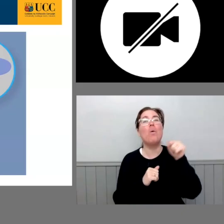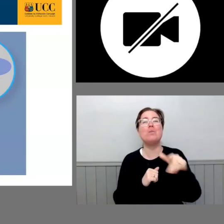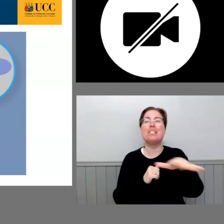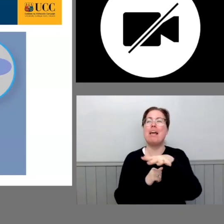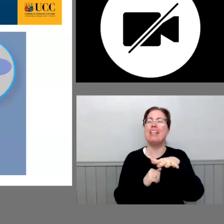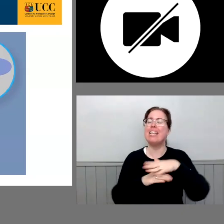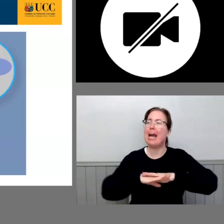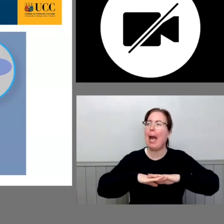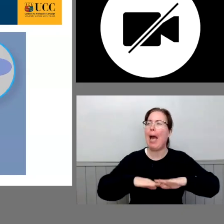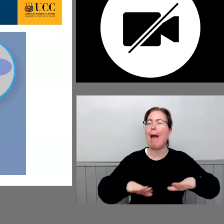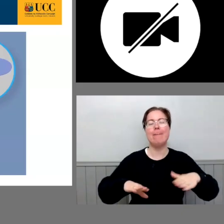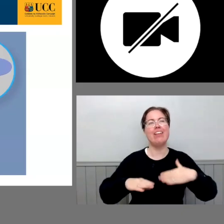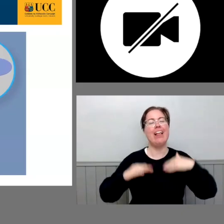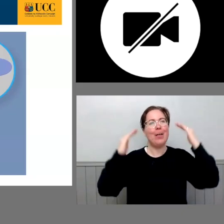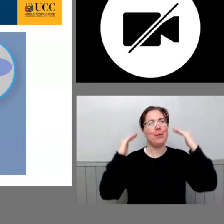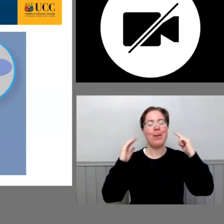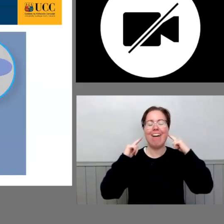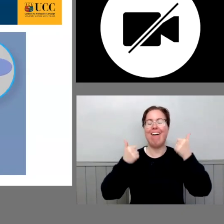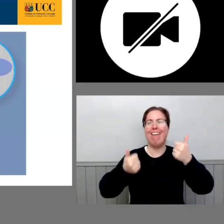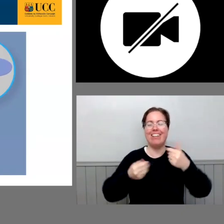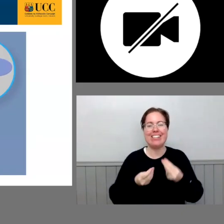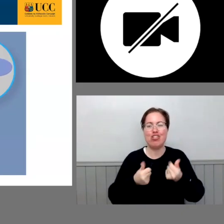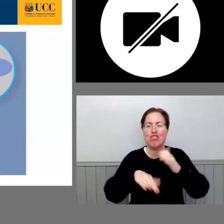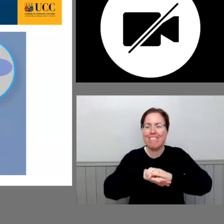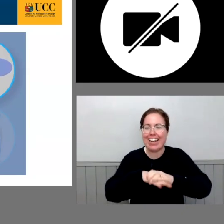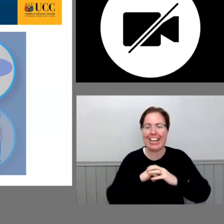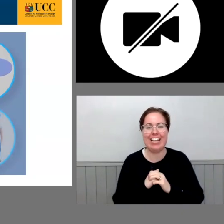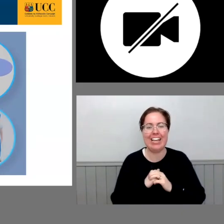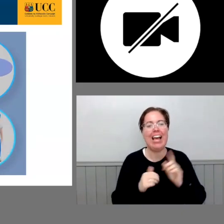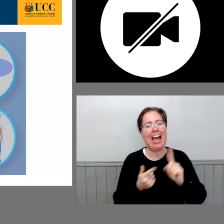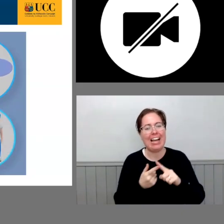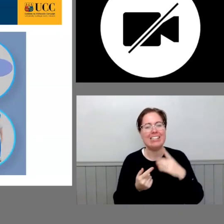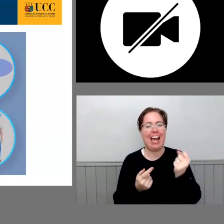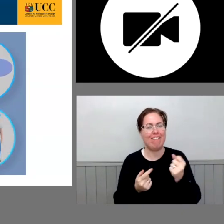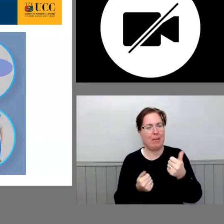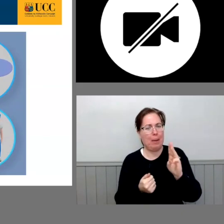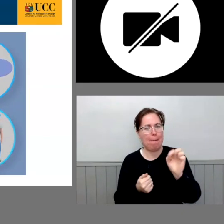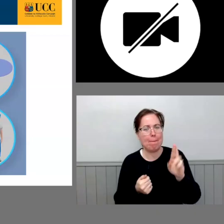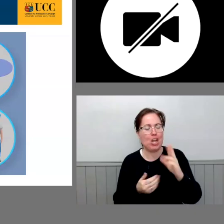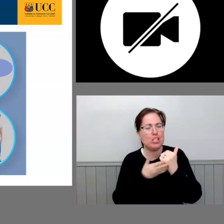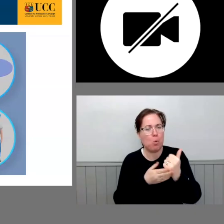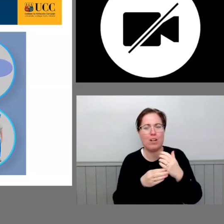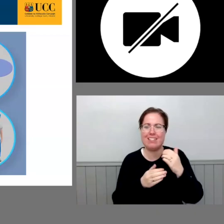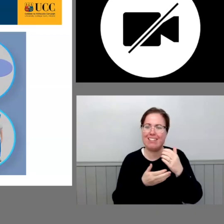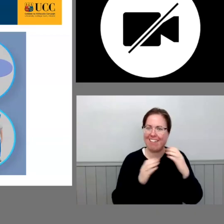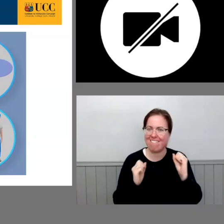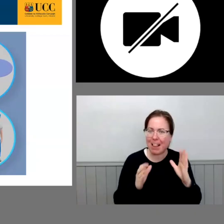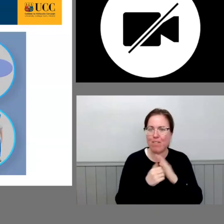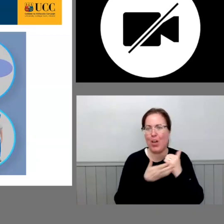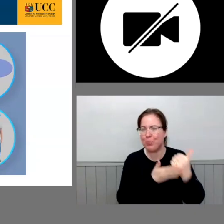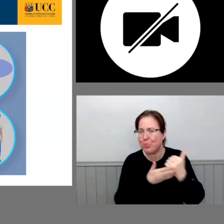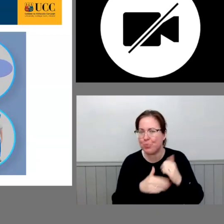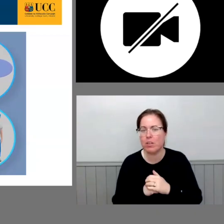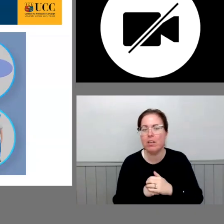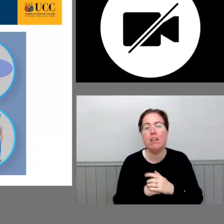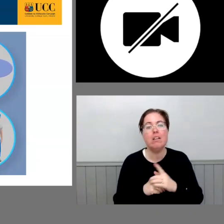sensory friendly, and when community or peer support is available. However, many of these helpful supports are